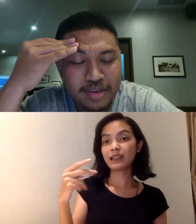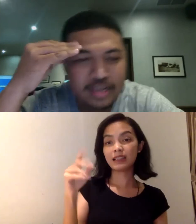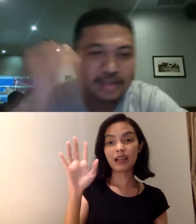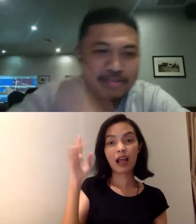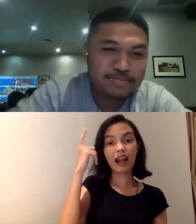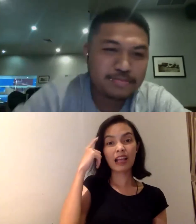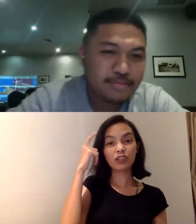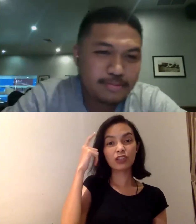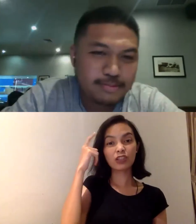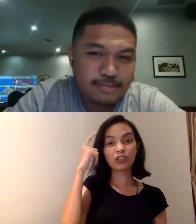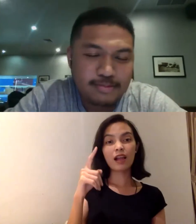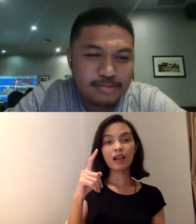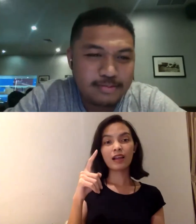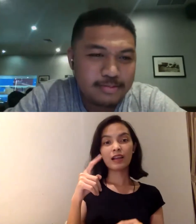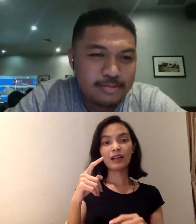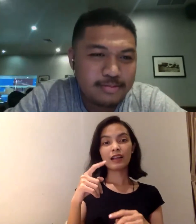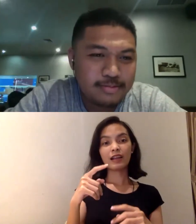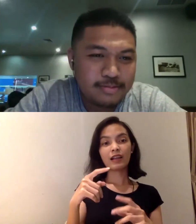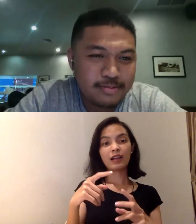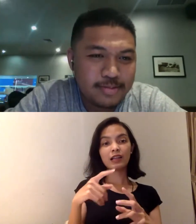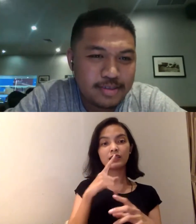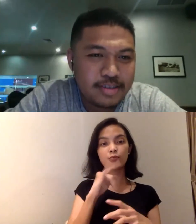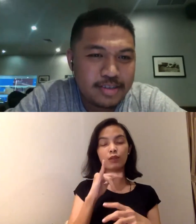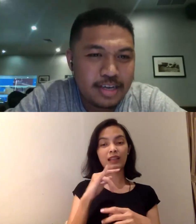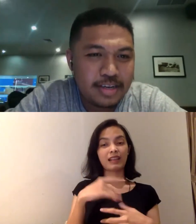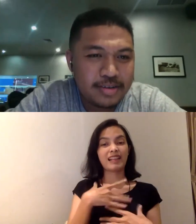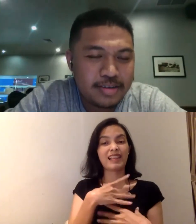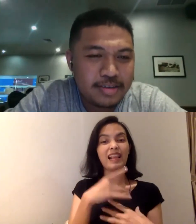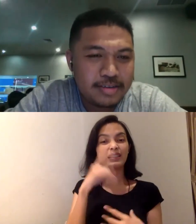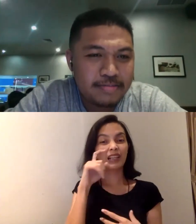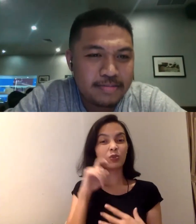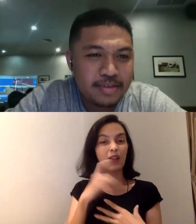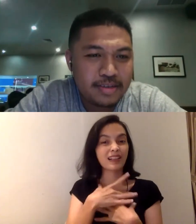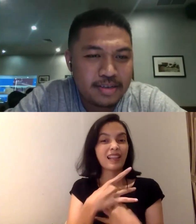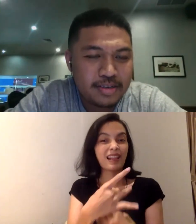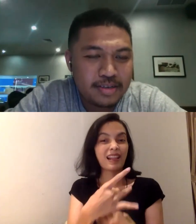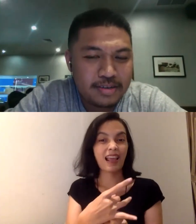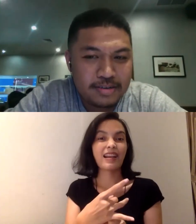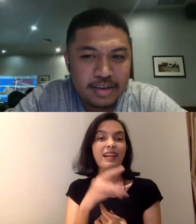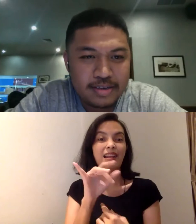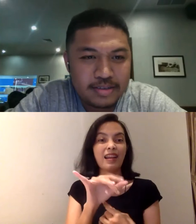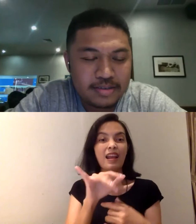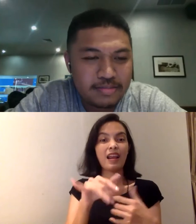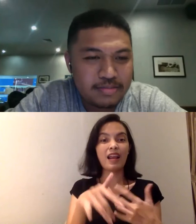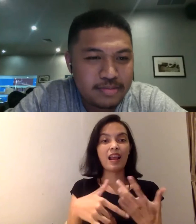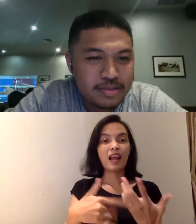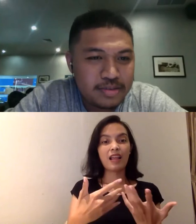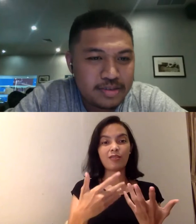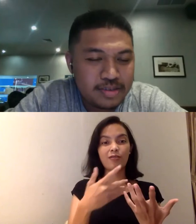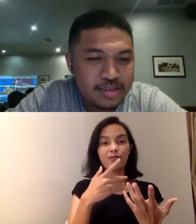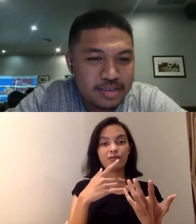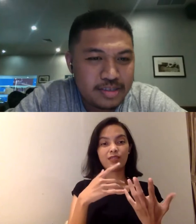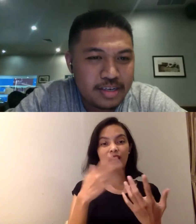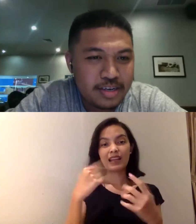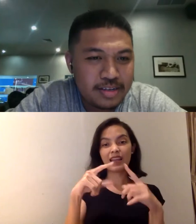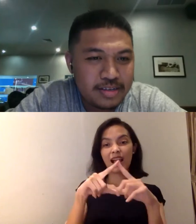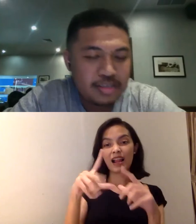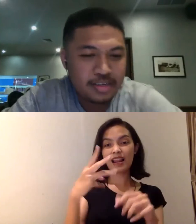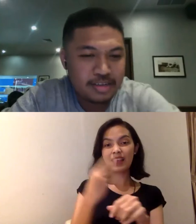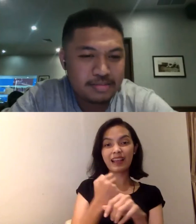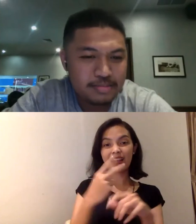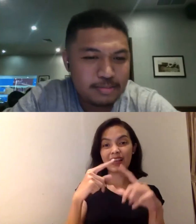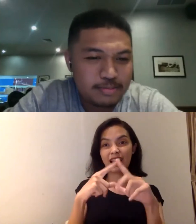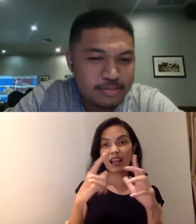The irrational decision comes with the sexual attraction, not with the attachment or what Dr. Allegra has explained. And also